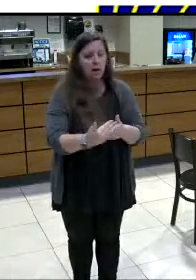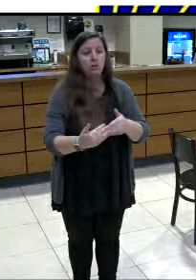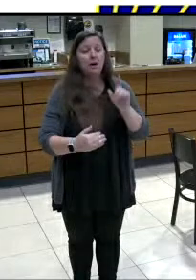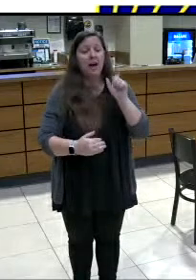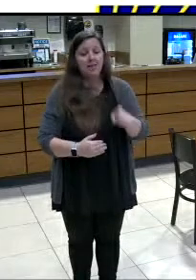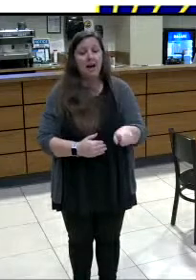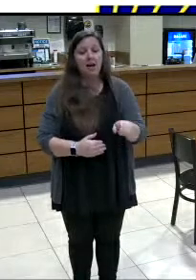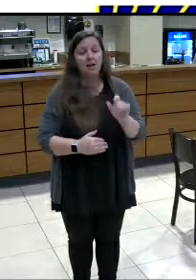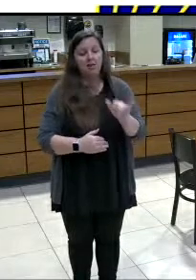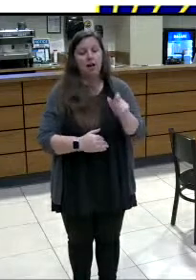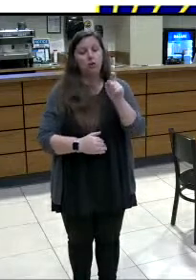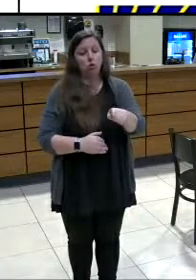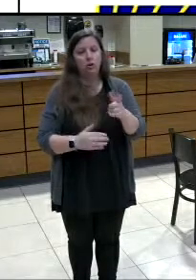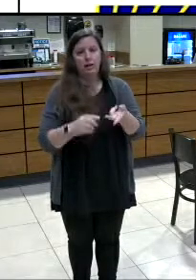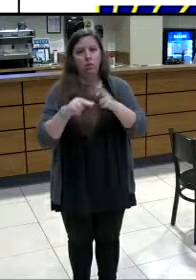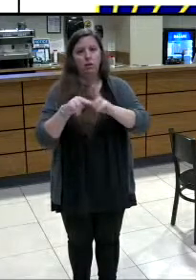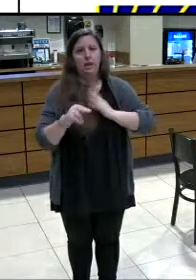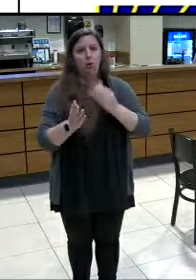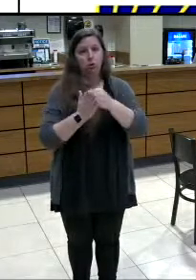student achievement.